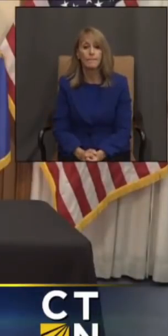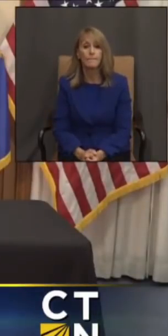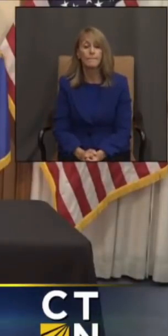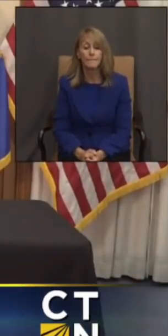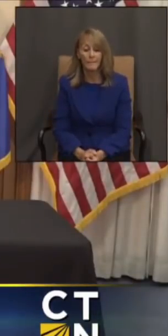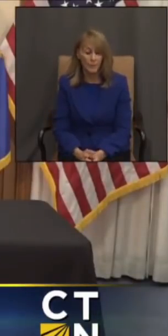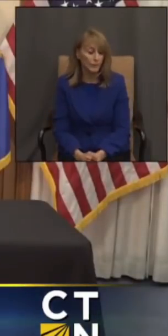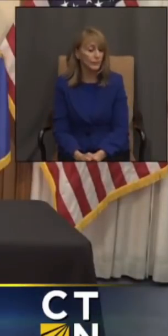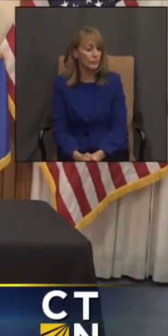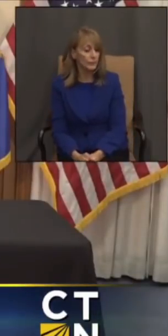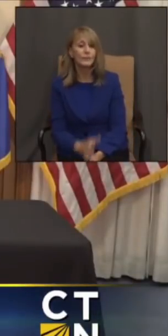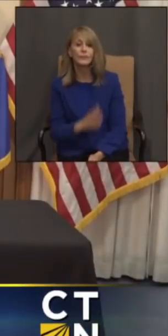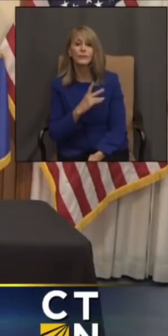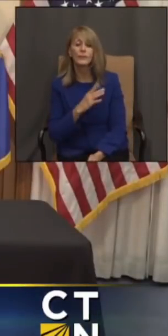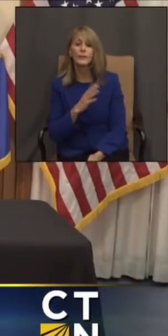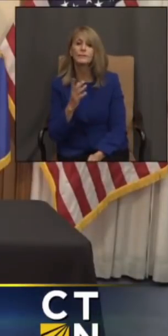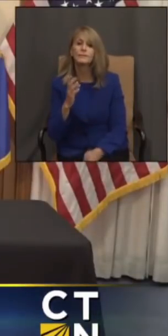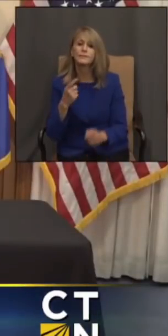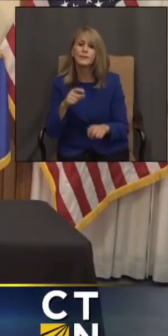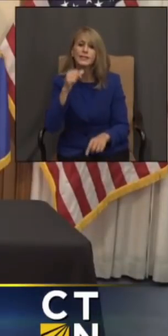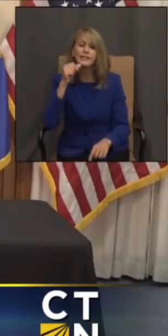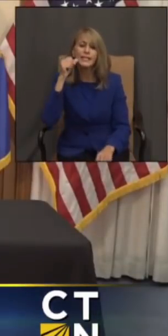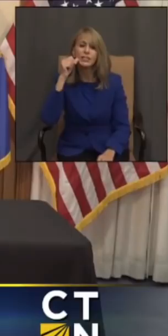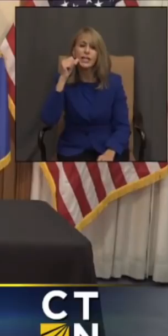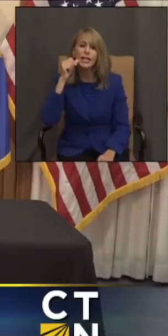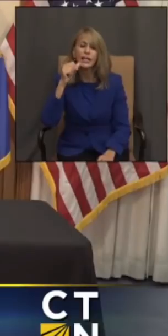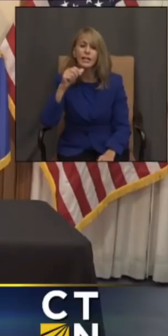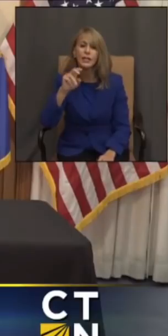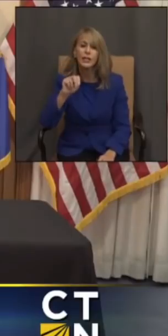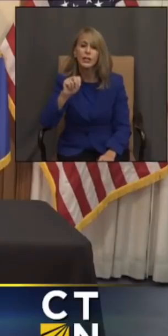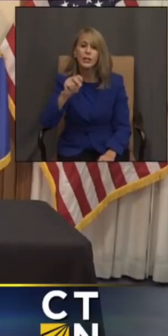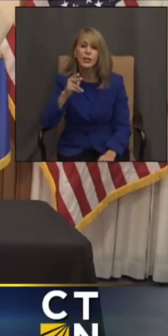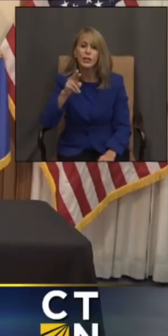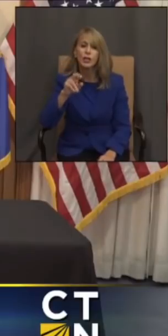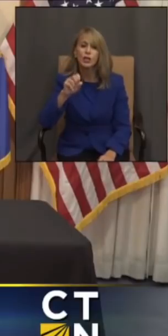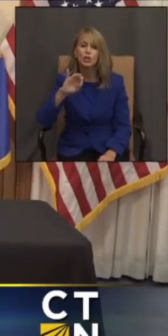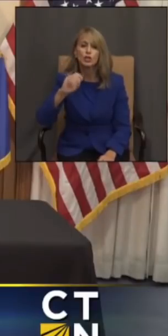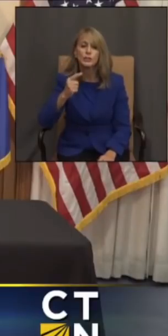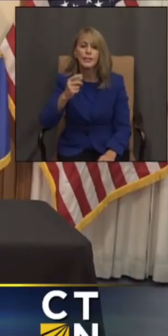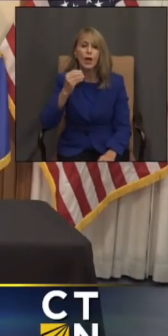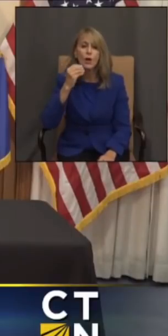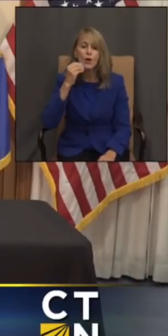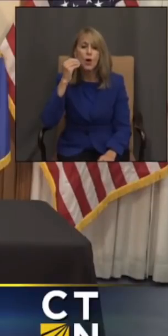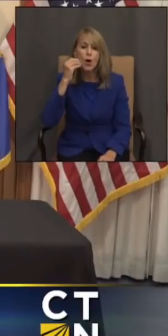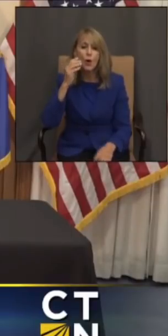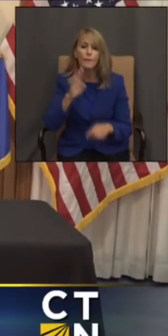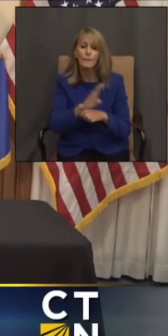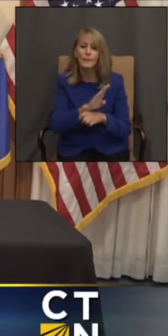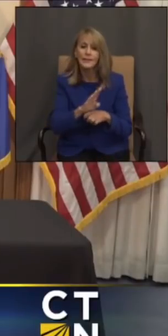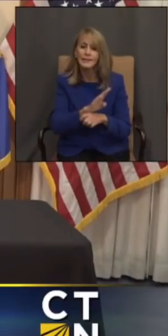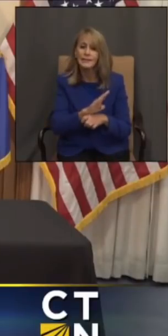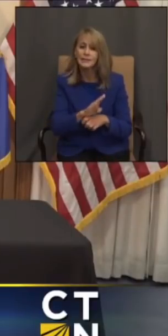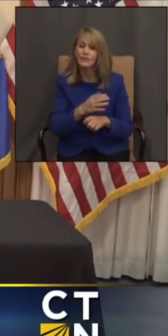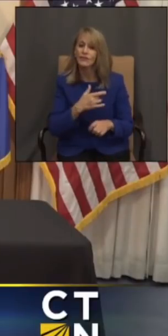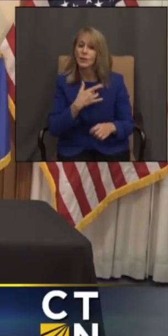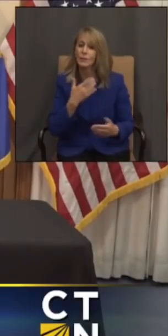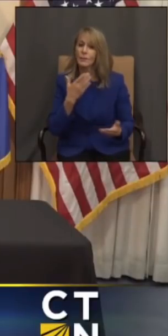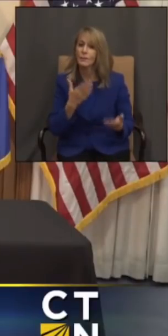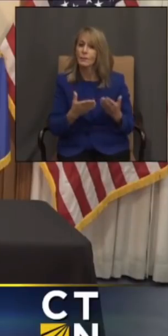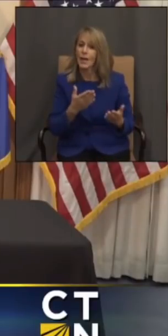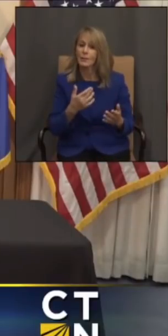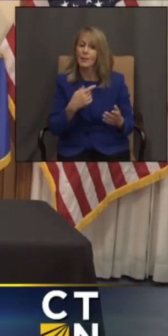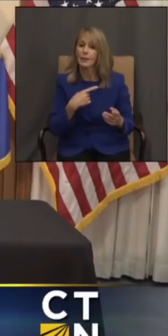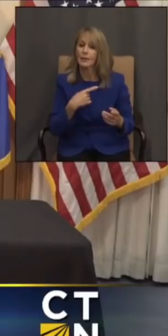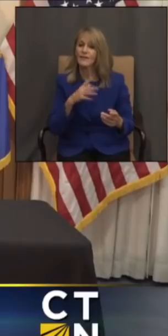Great. And yesterday, the nursing home industry warned about the ramifications and the possibility that we could have strikes